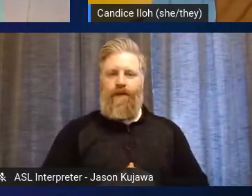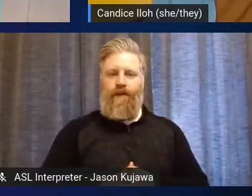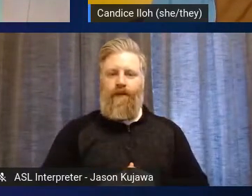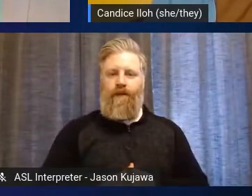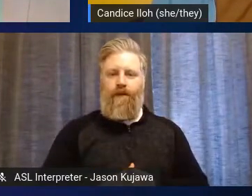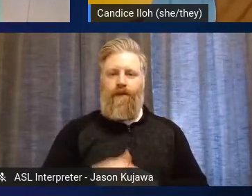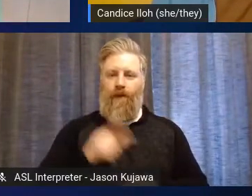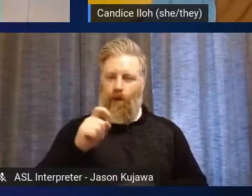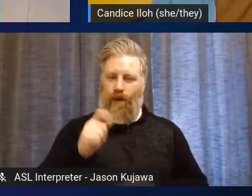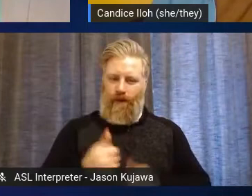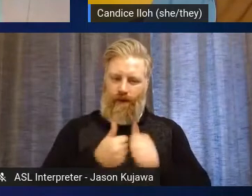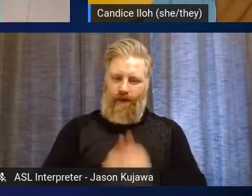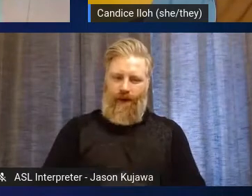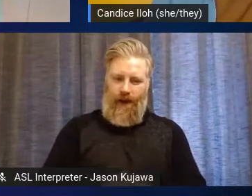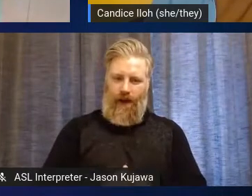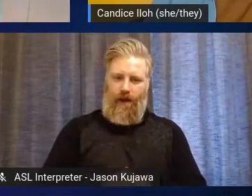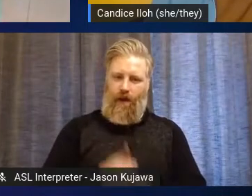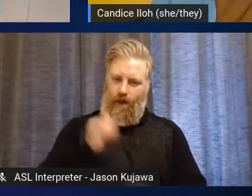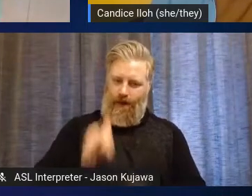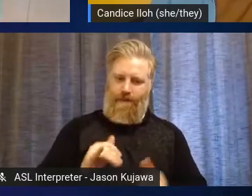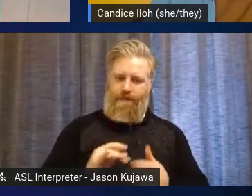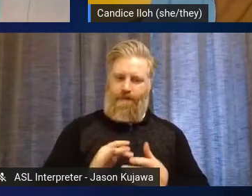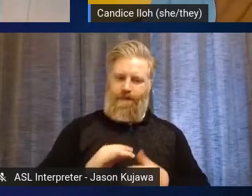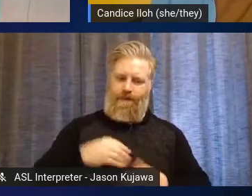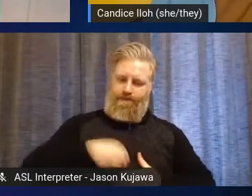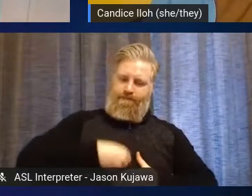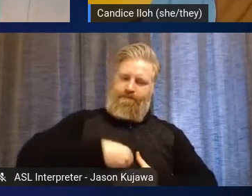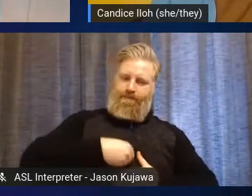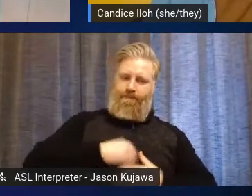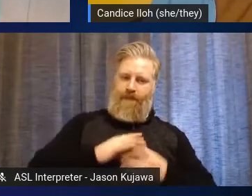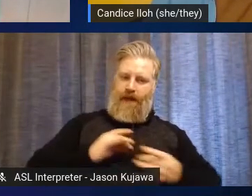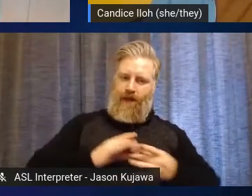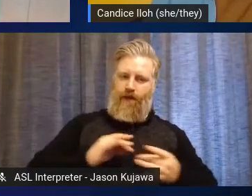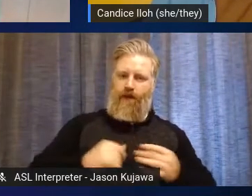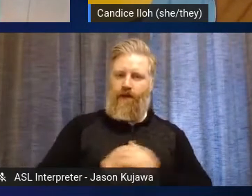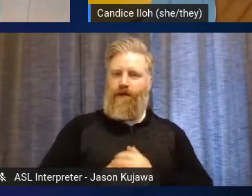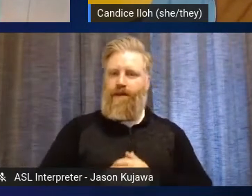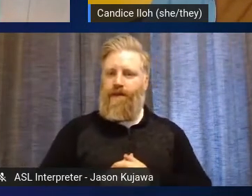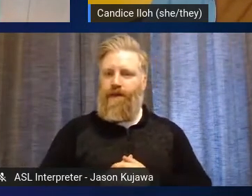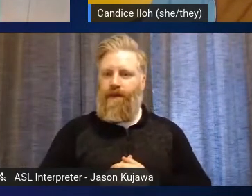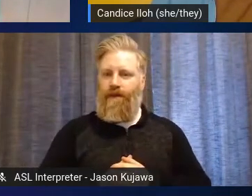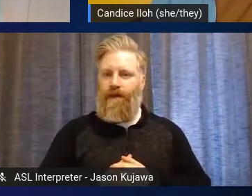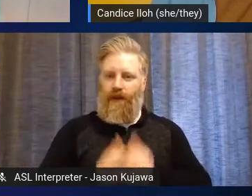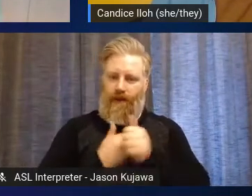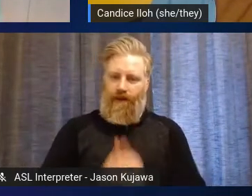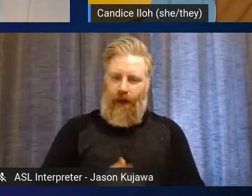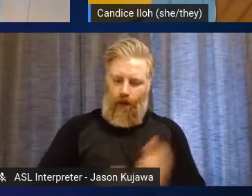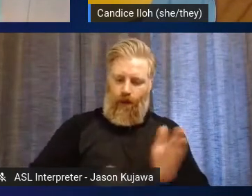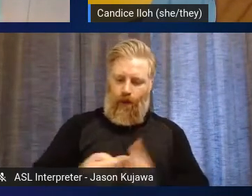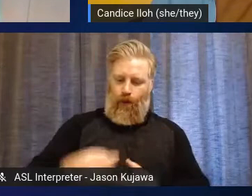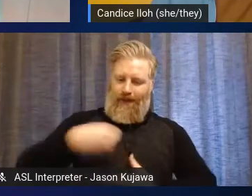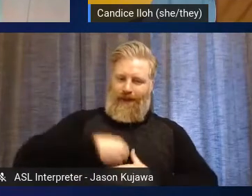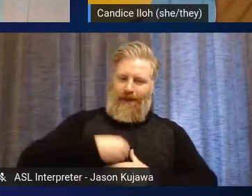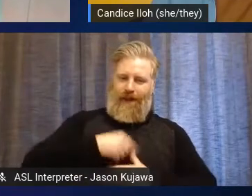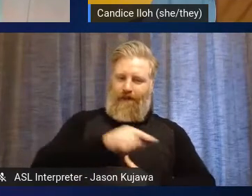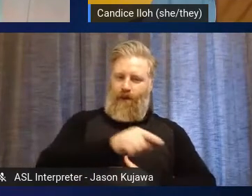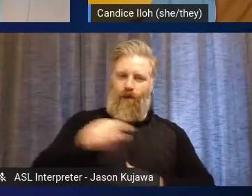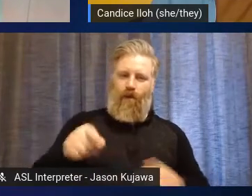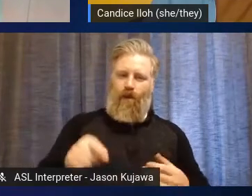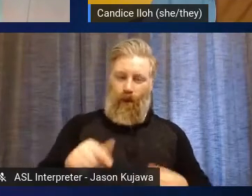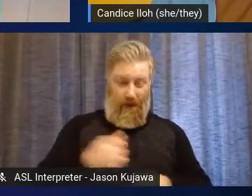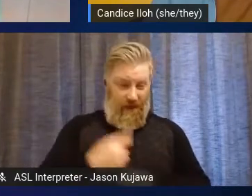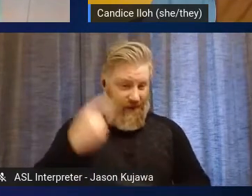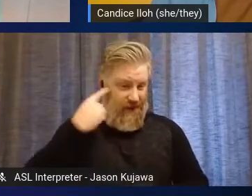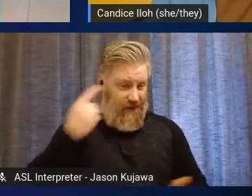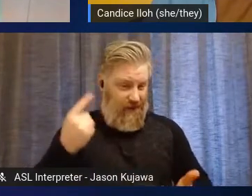to the authenticity of that message and to stay true to the truth that is inside of you, if that makes any sense, to not